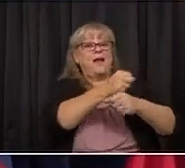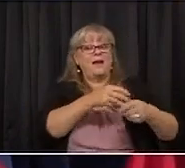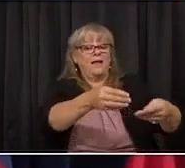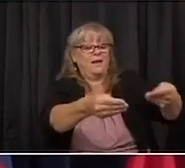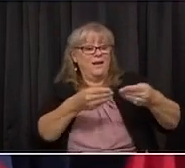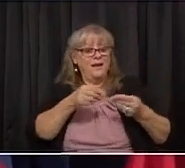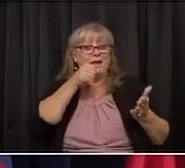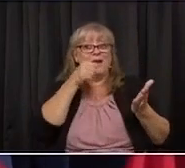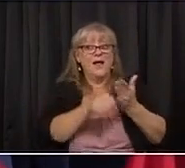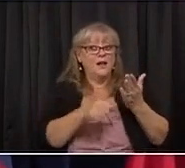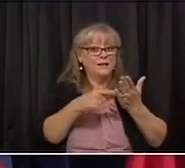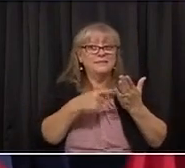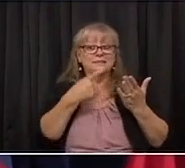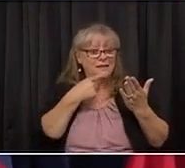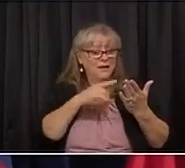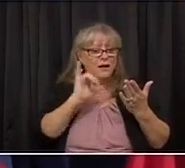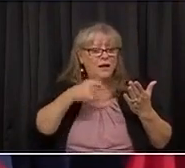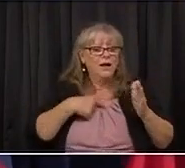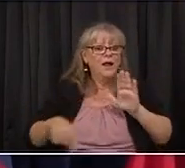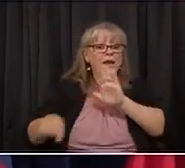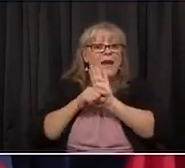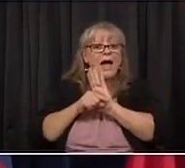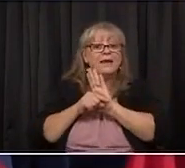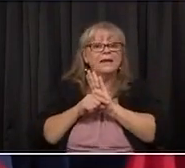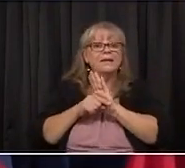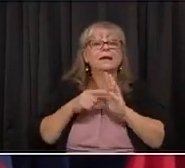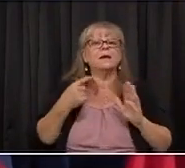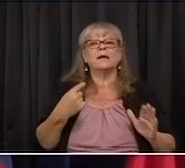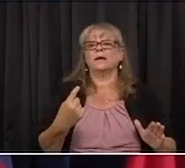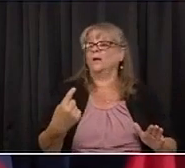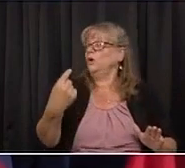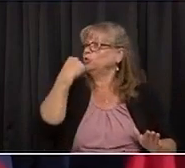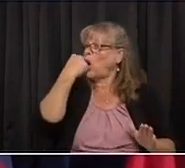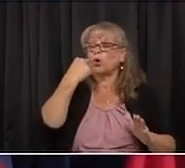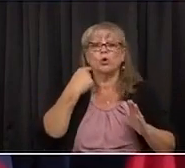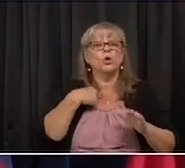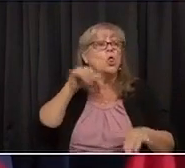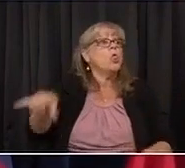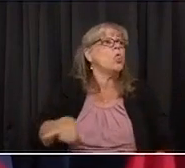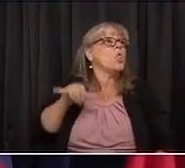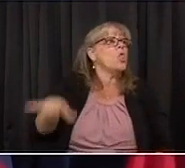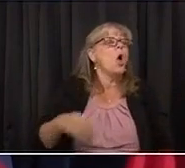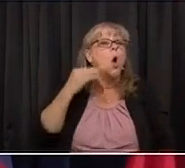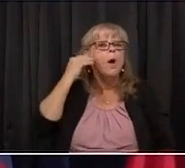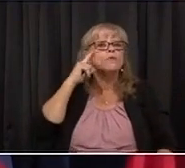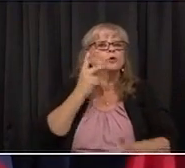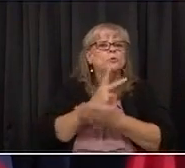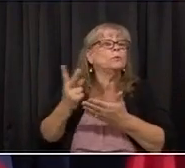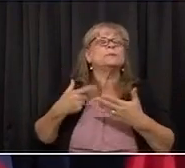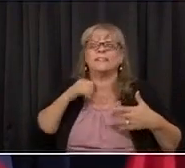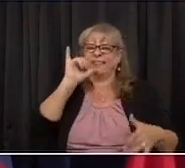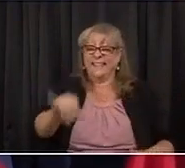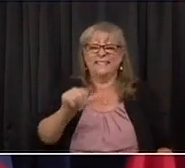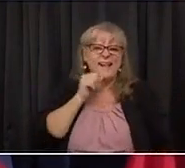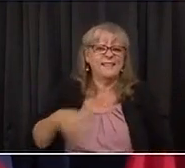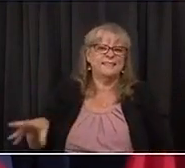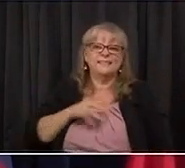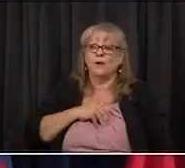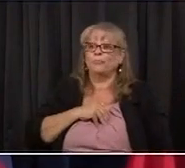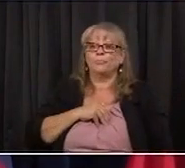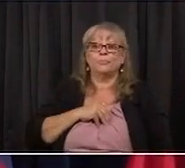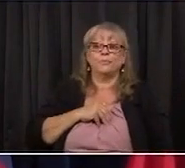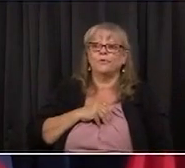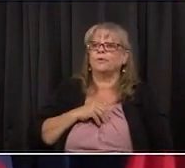was meaningless. That is unacceptable. And it shows the failure of the national testing